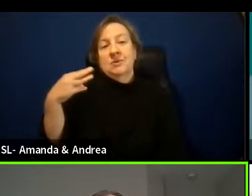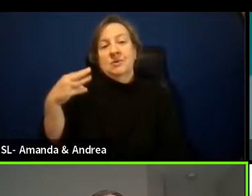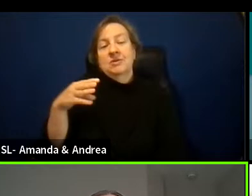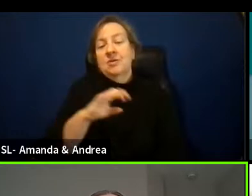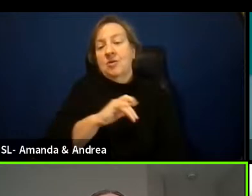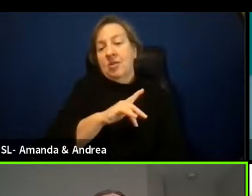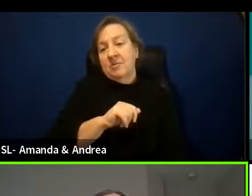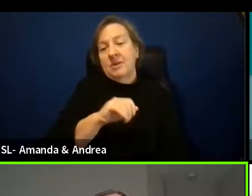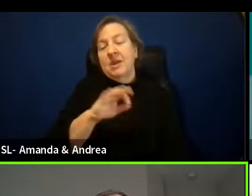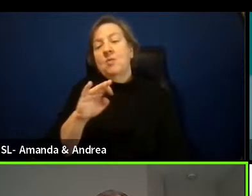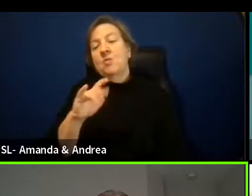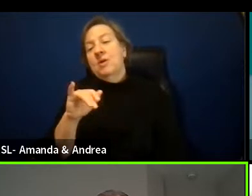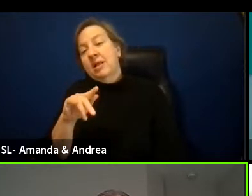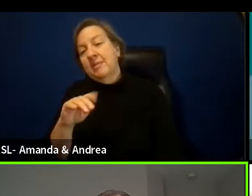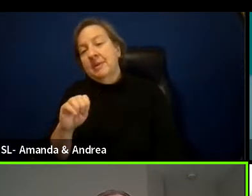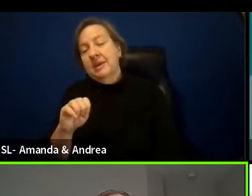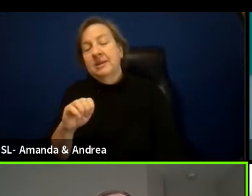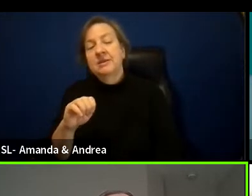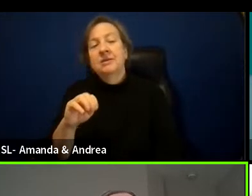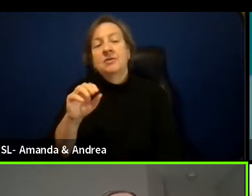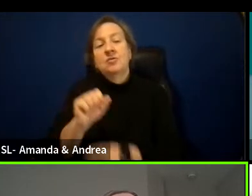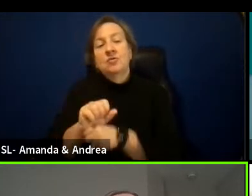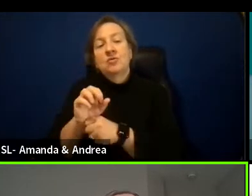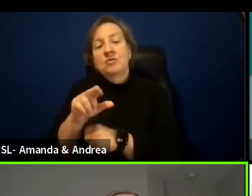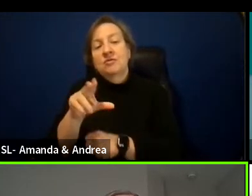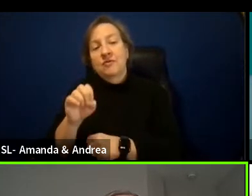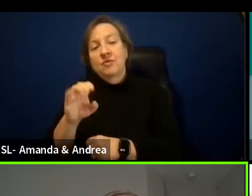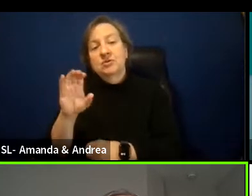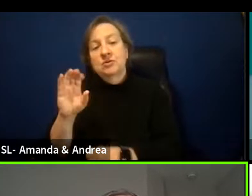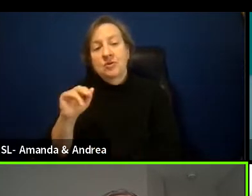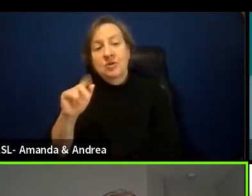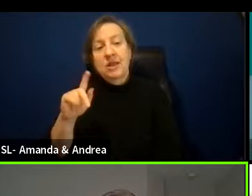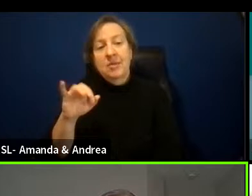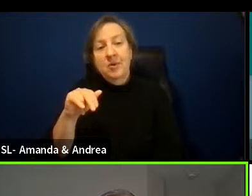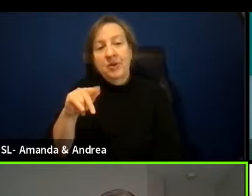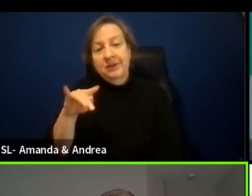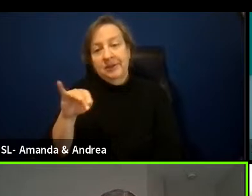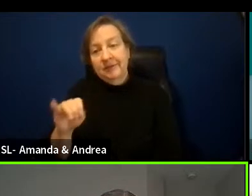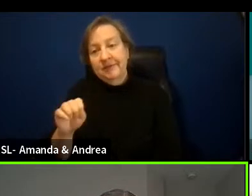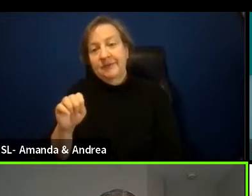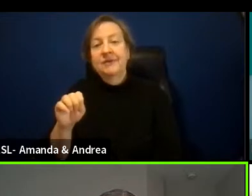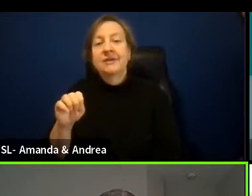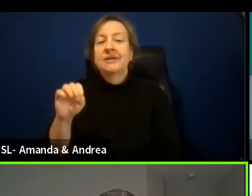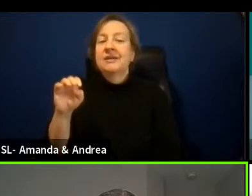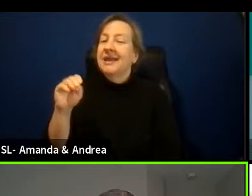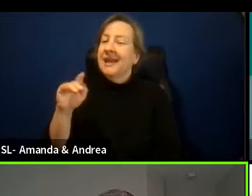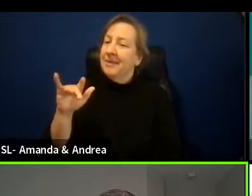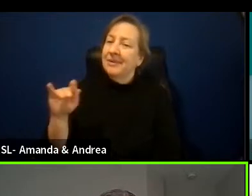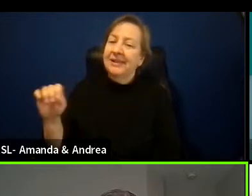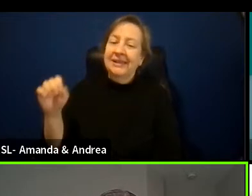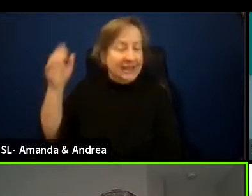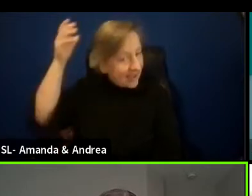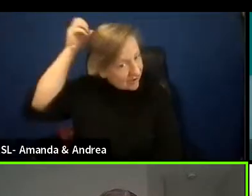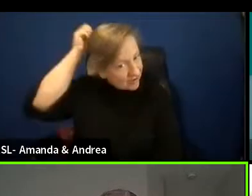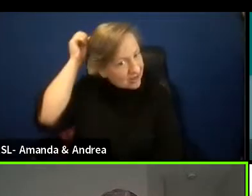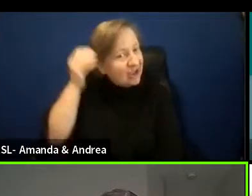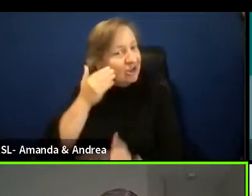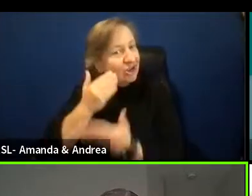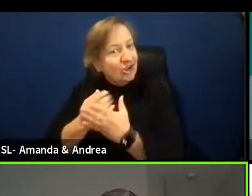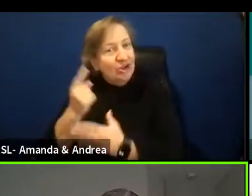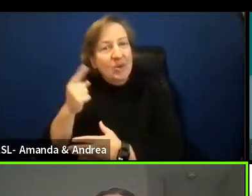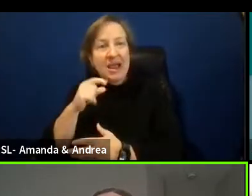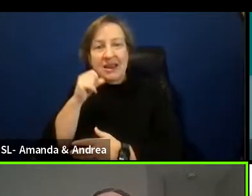Workforce Collaborative. I use she, her pronouns. And Emily, hair tie is a good one. I had not thought of that, but that is